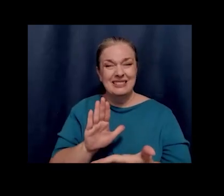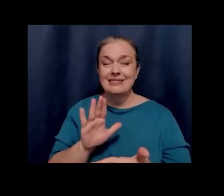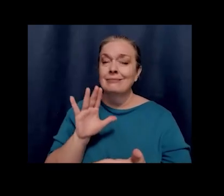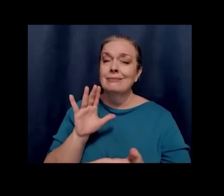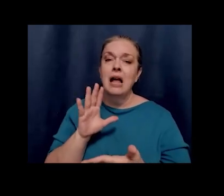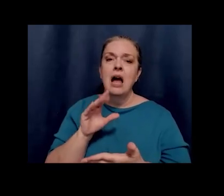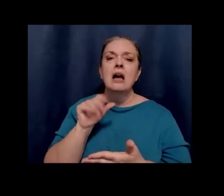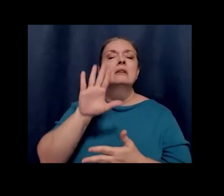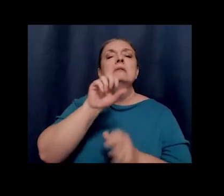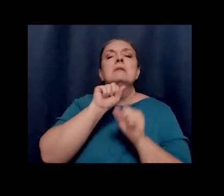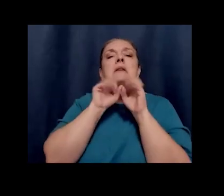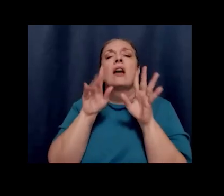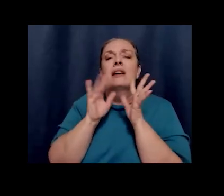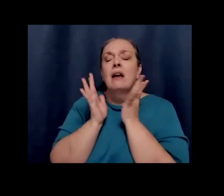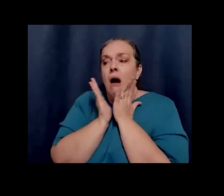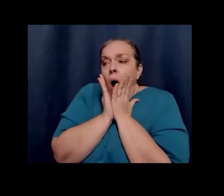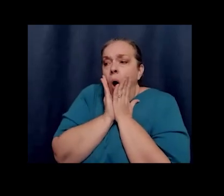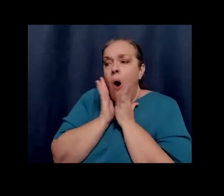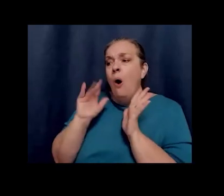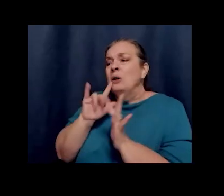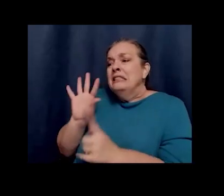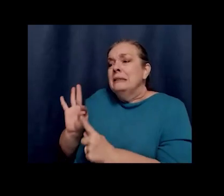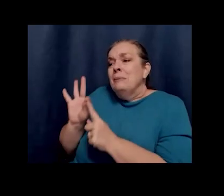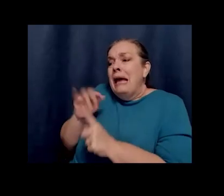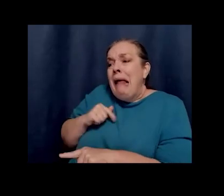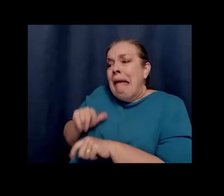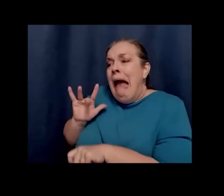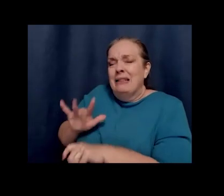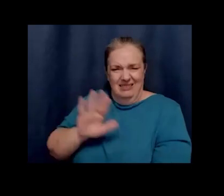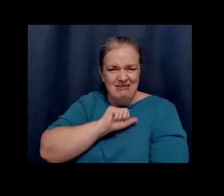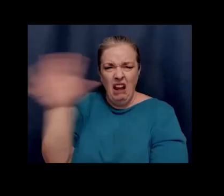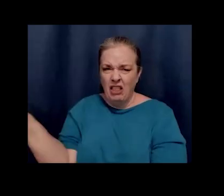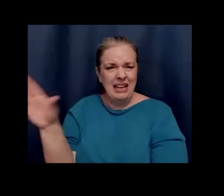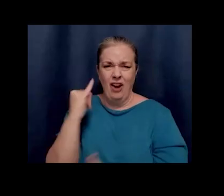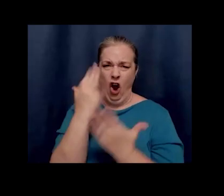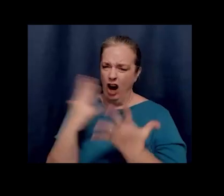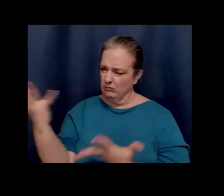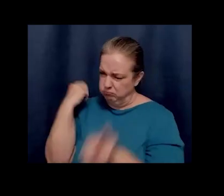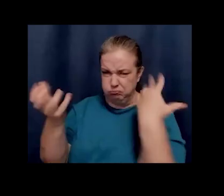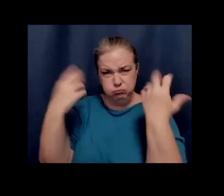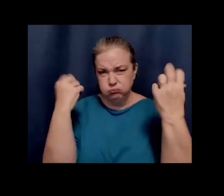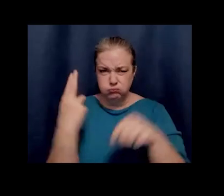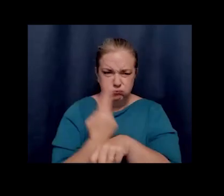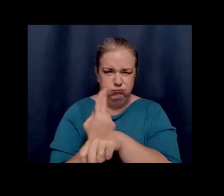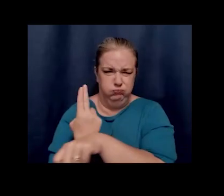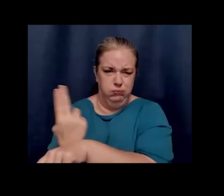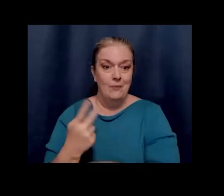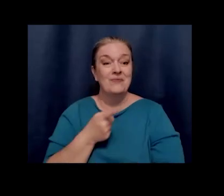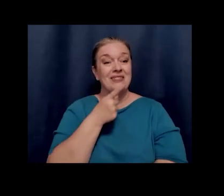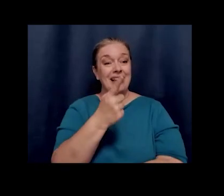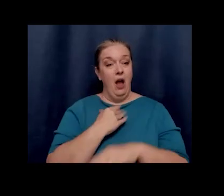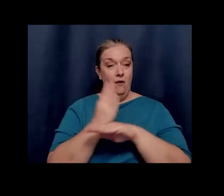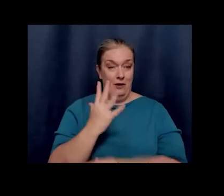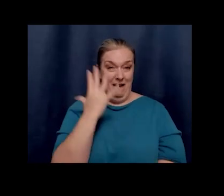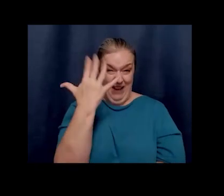not precious. Nothing's precious. Here is the wood shop on property where over 5,000 handmade pieces